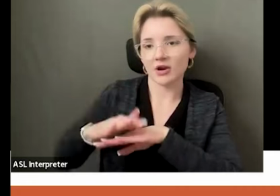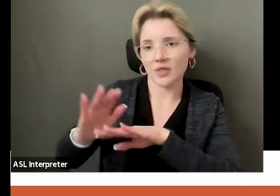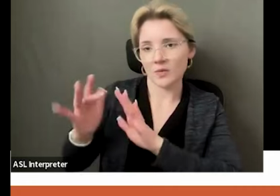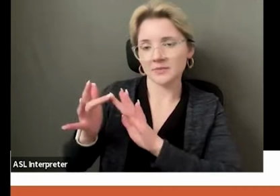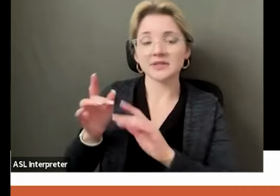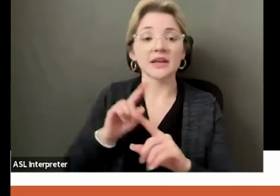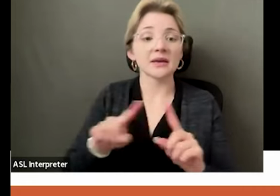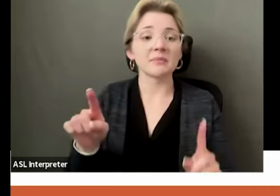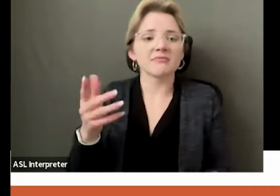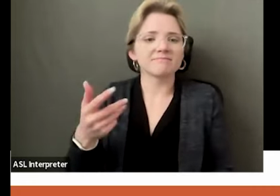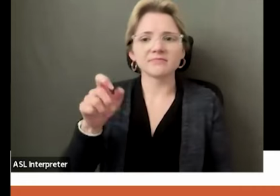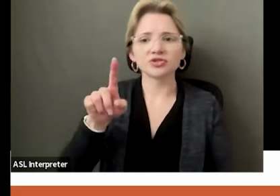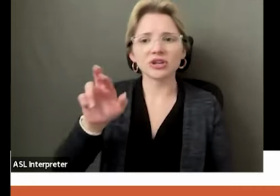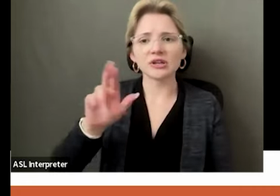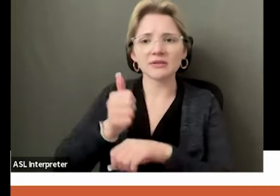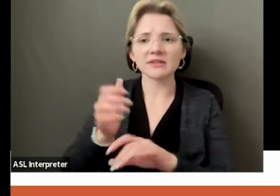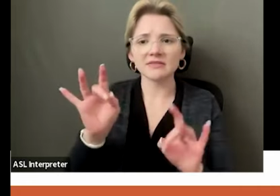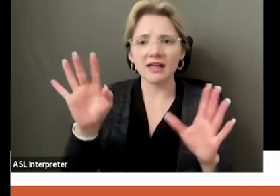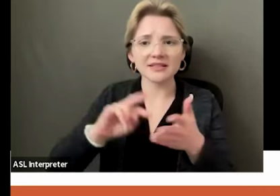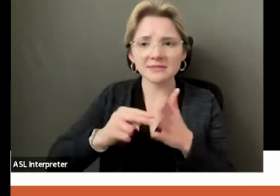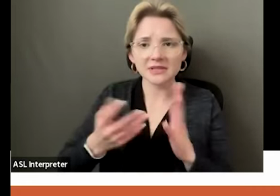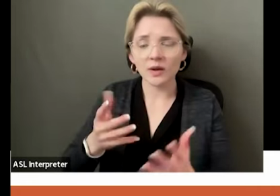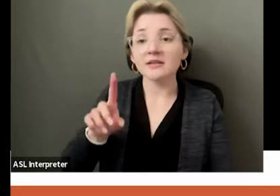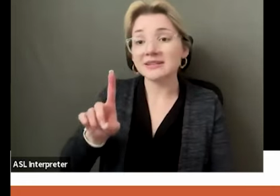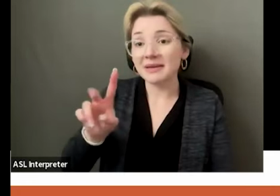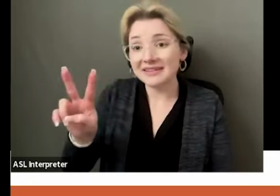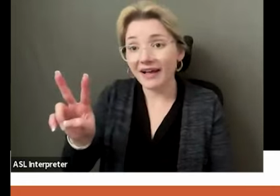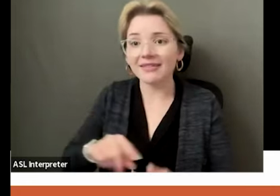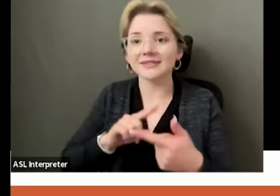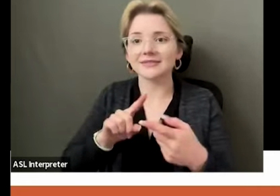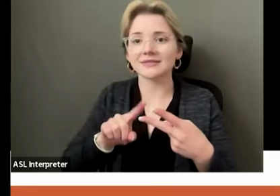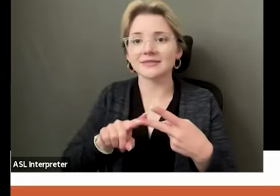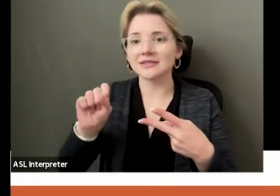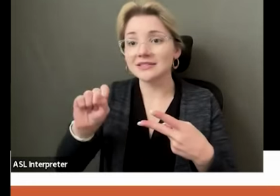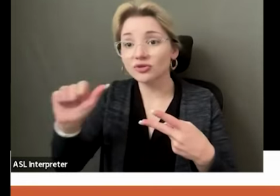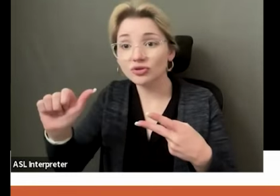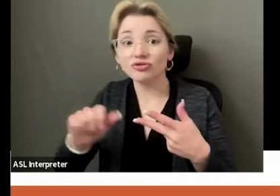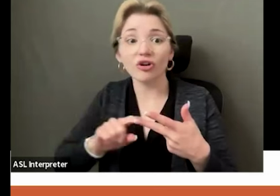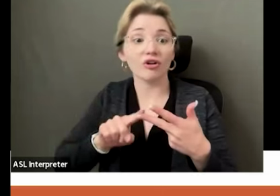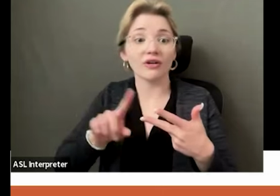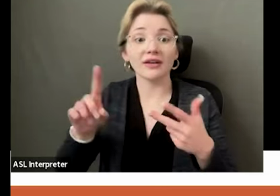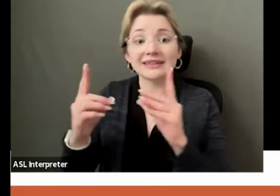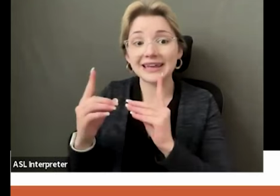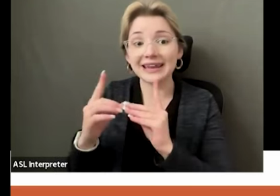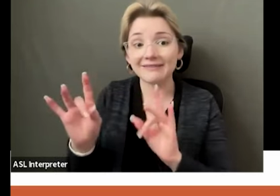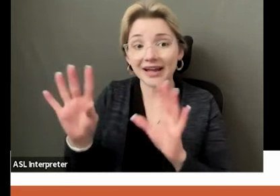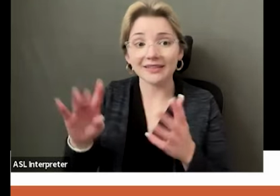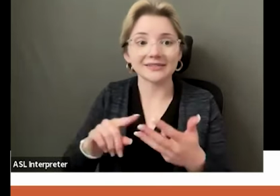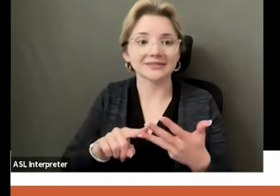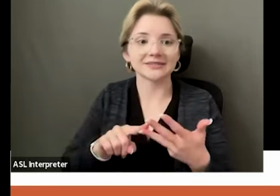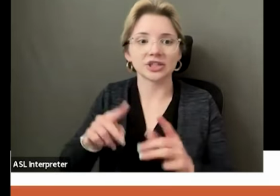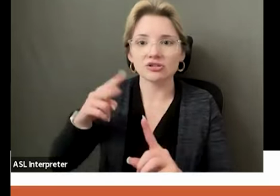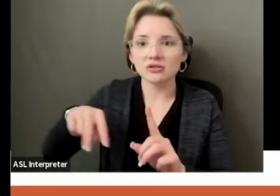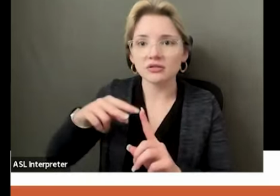talking about when we say gender-based violence? We're talking about domestic violence, sexual assault, dating violence, stalking, and human trafficking.